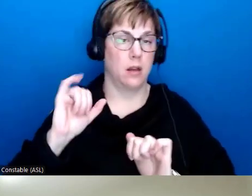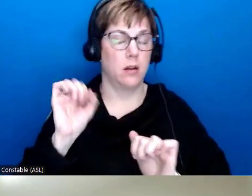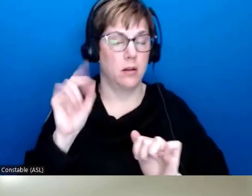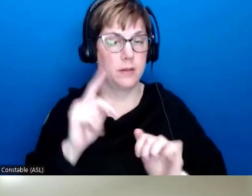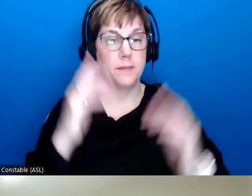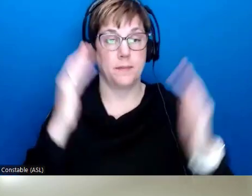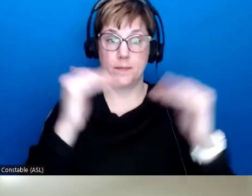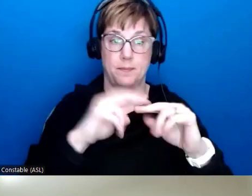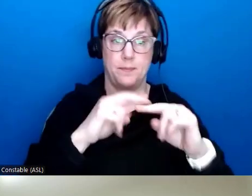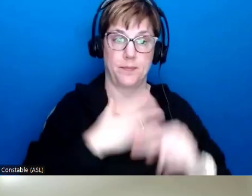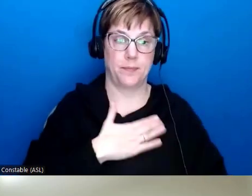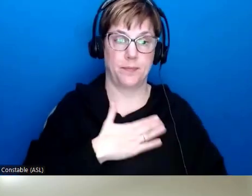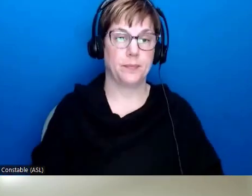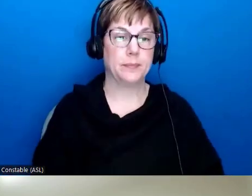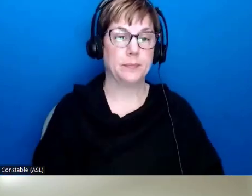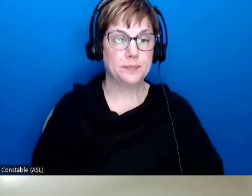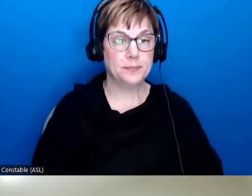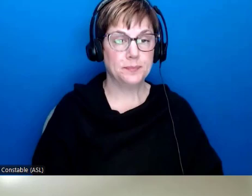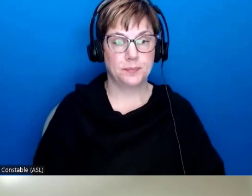slide, please.